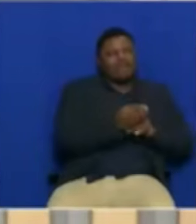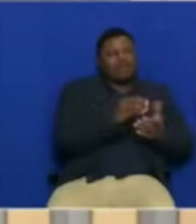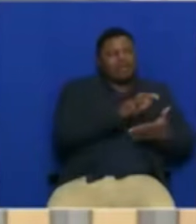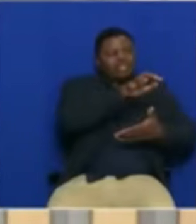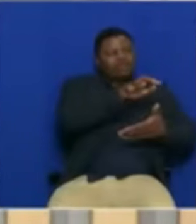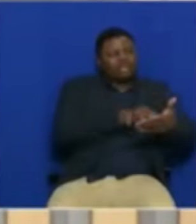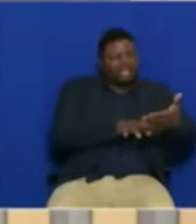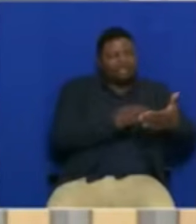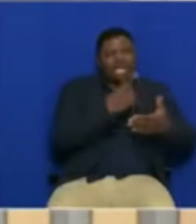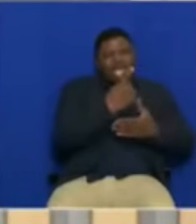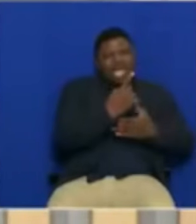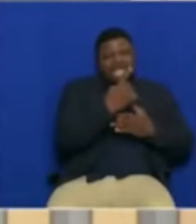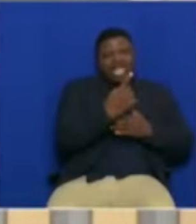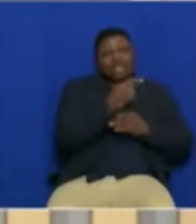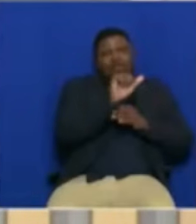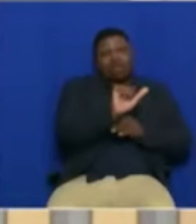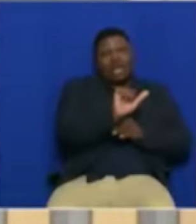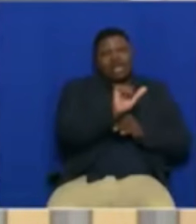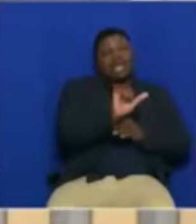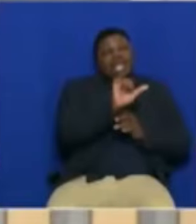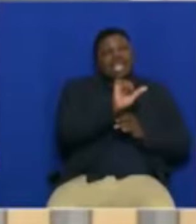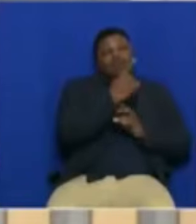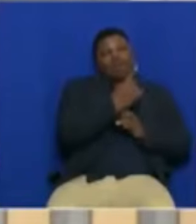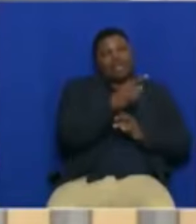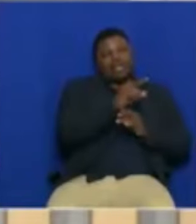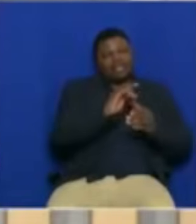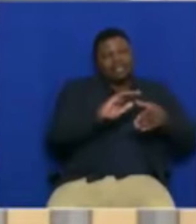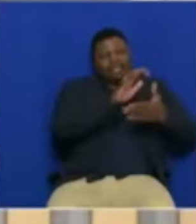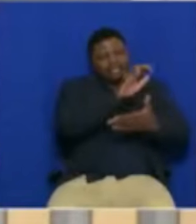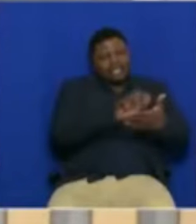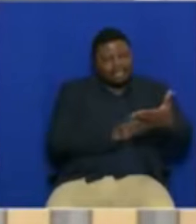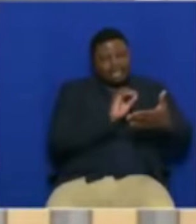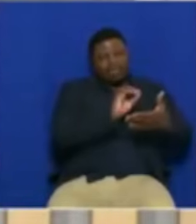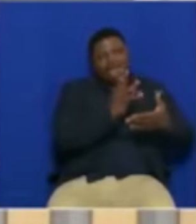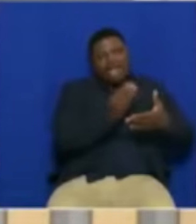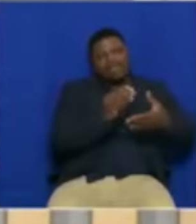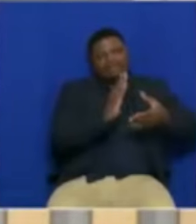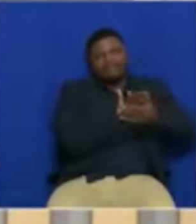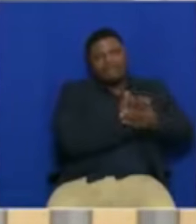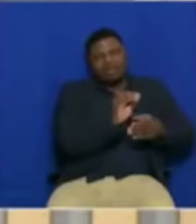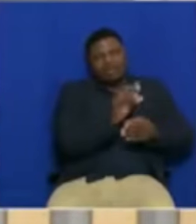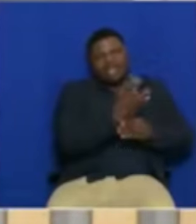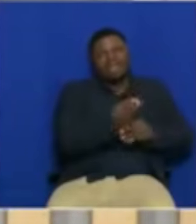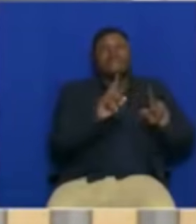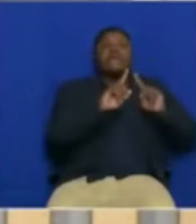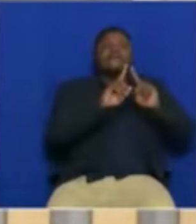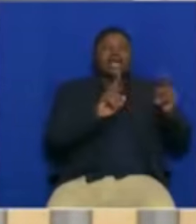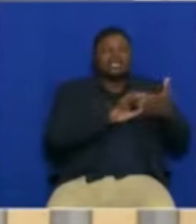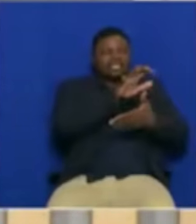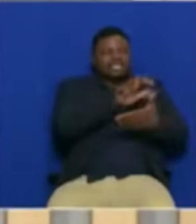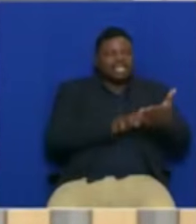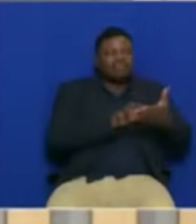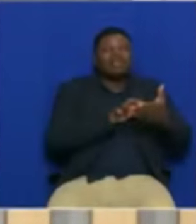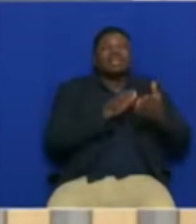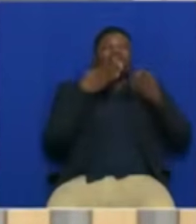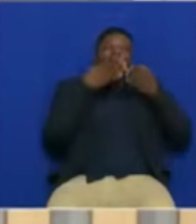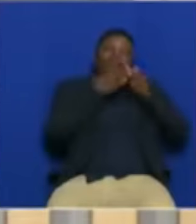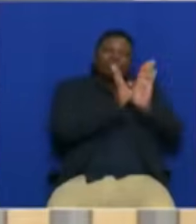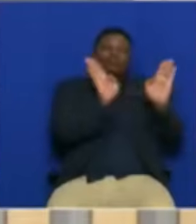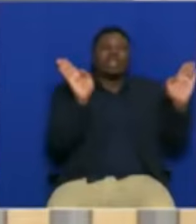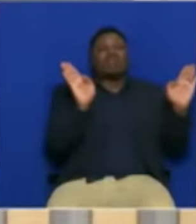to the report, they're very vague. But when I talk about the lead, there's something that those dockets are